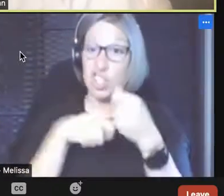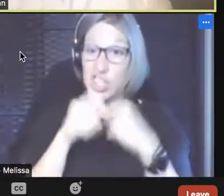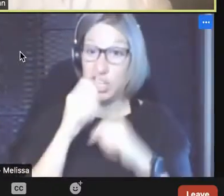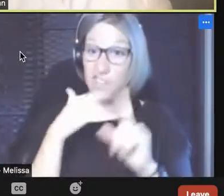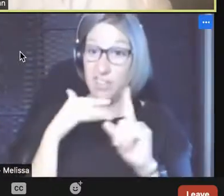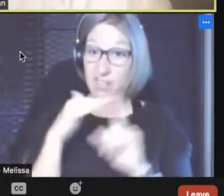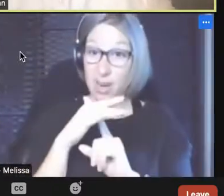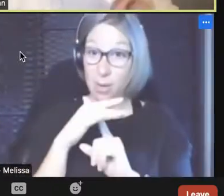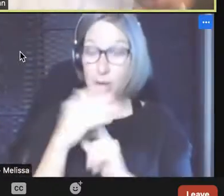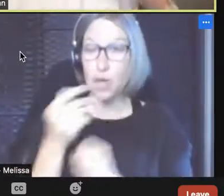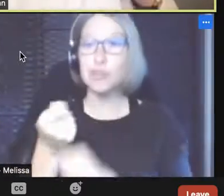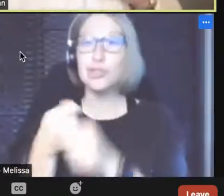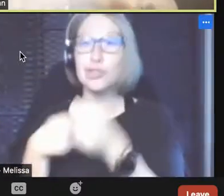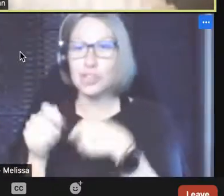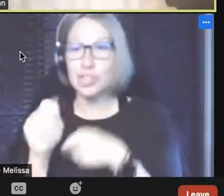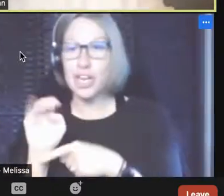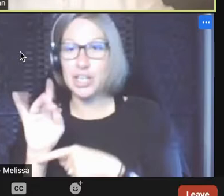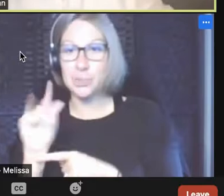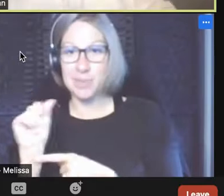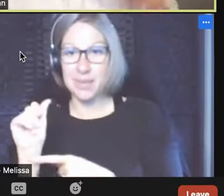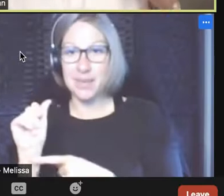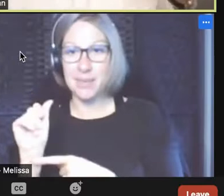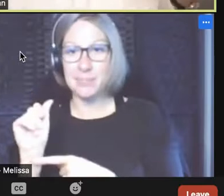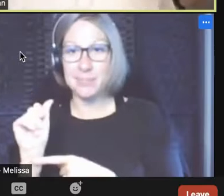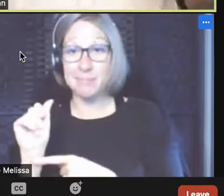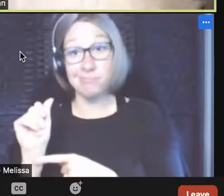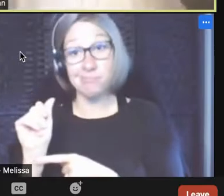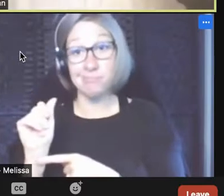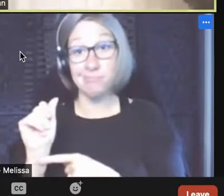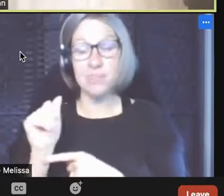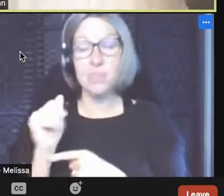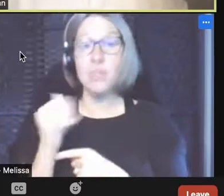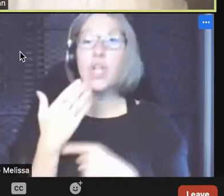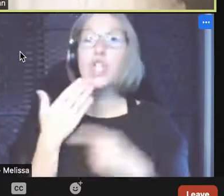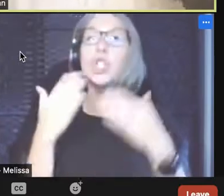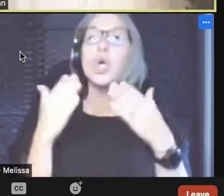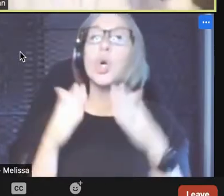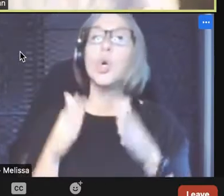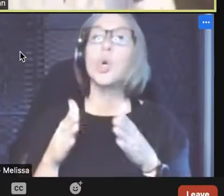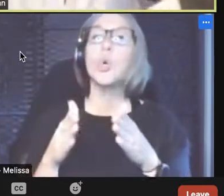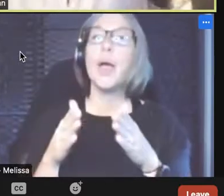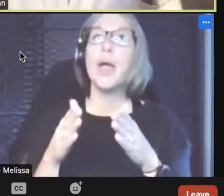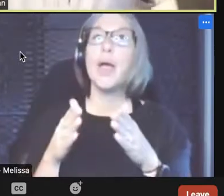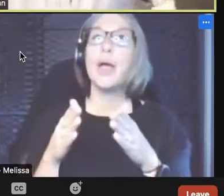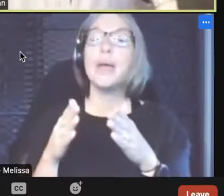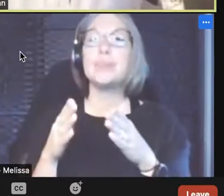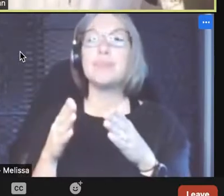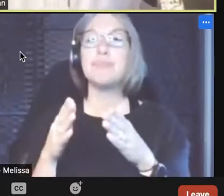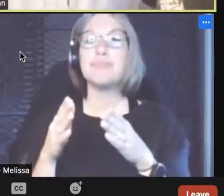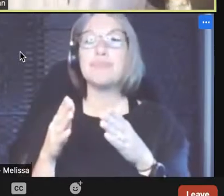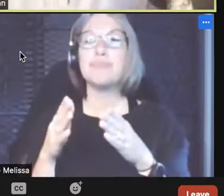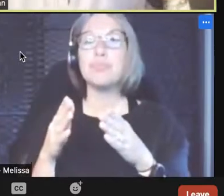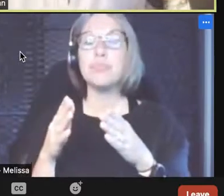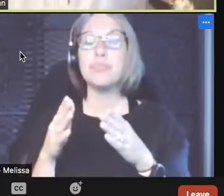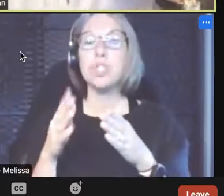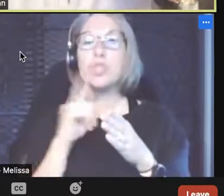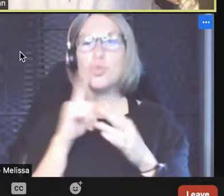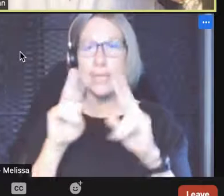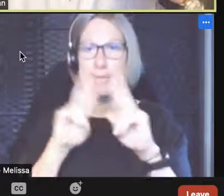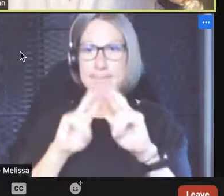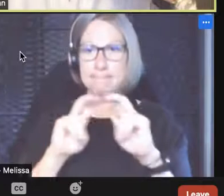the media. This is a really nice way to look at the thing that makes so many children with CVI fail, is